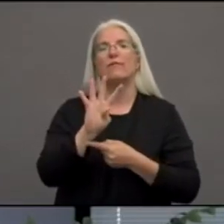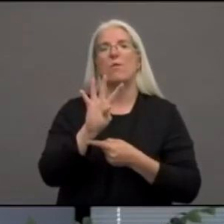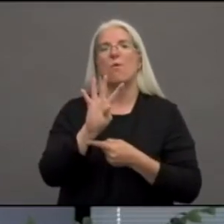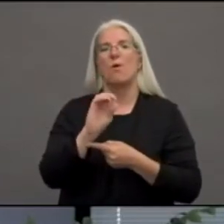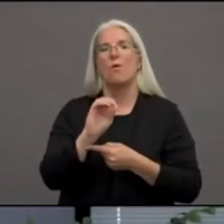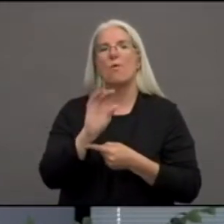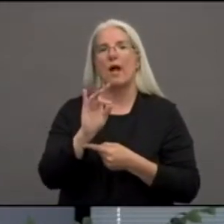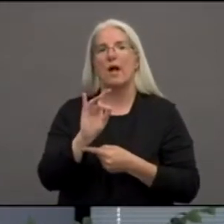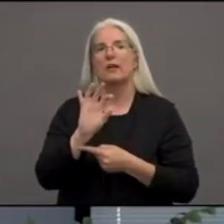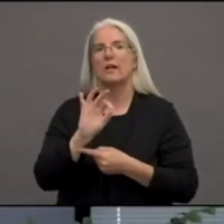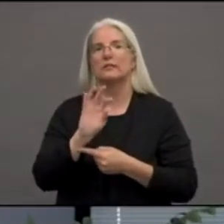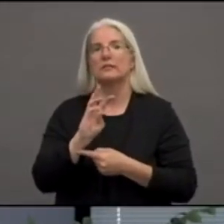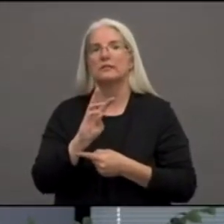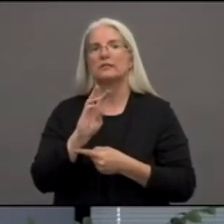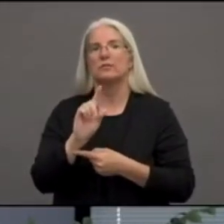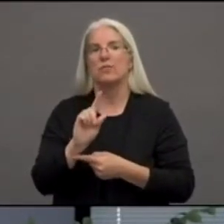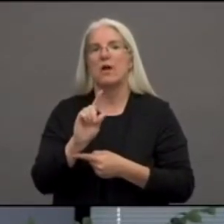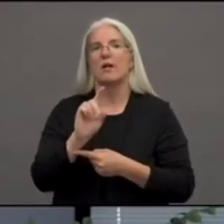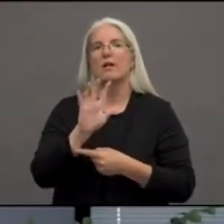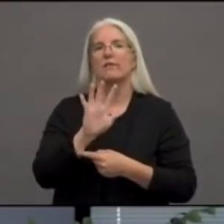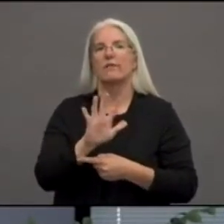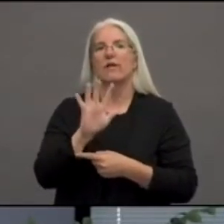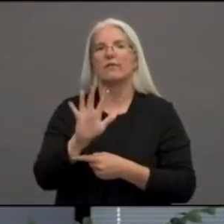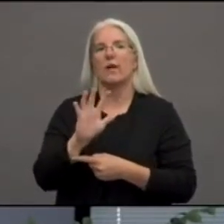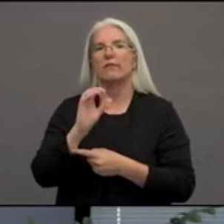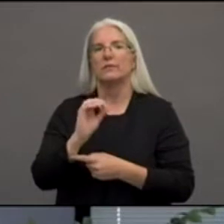website, it is